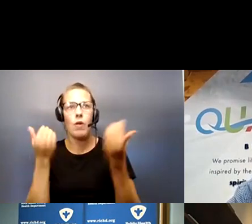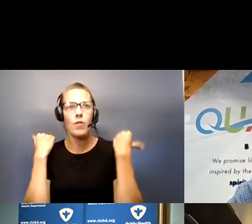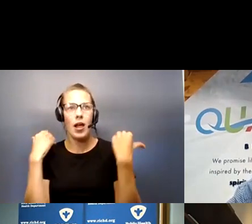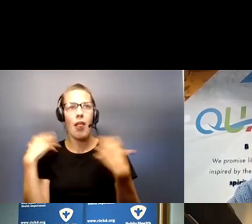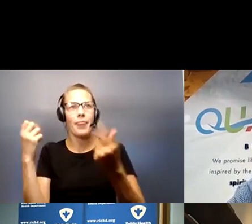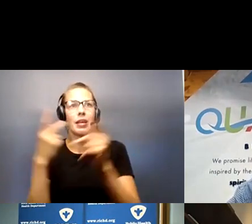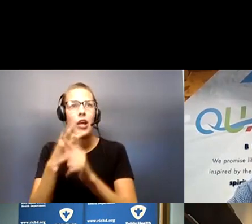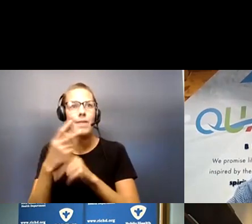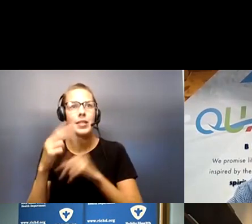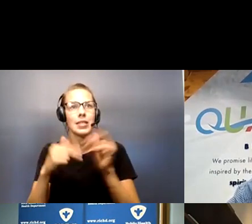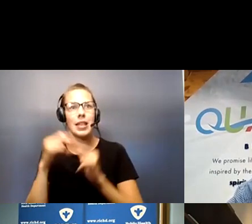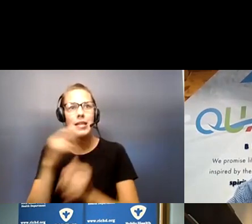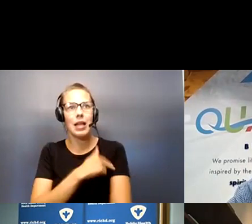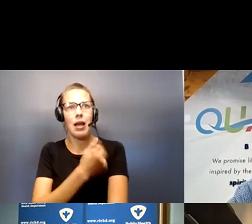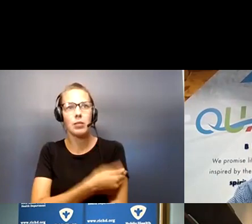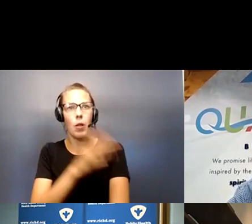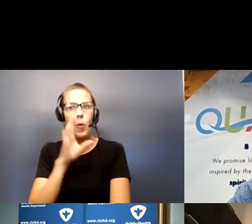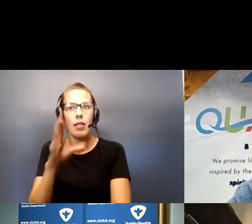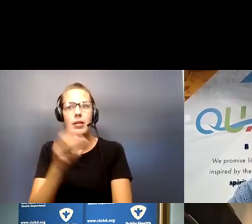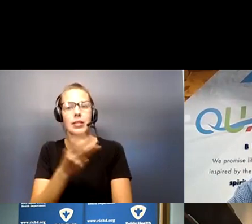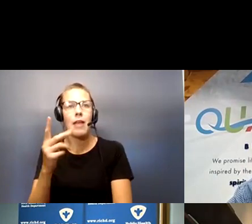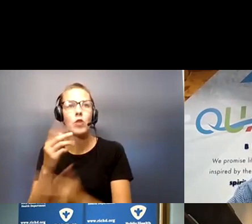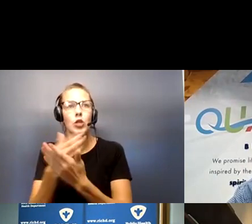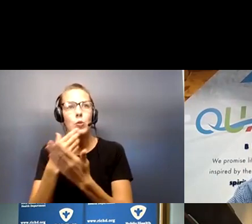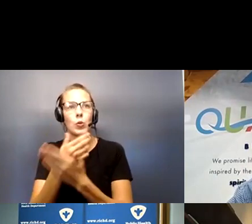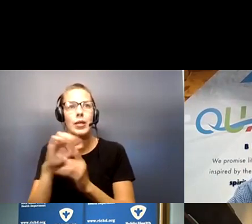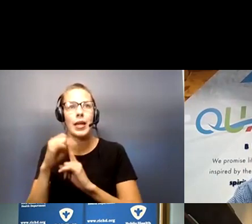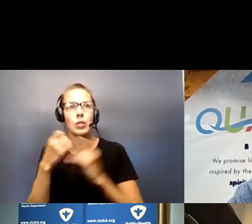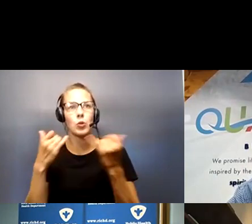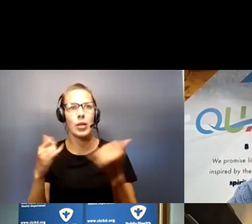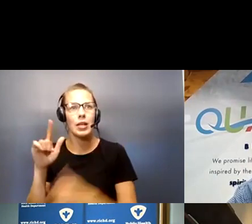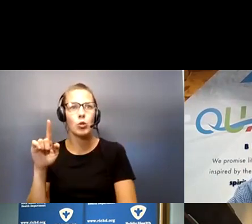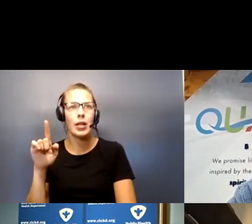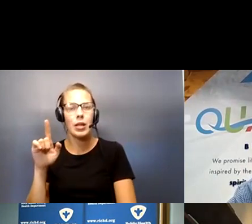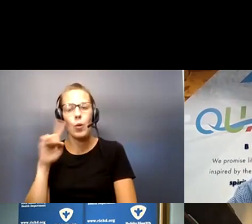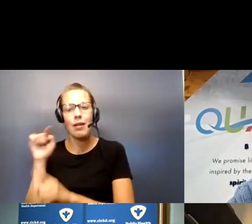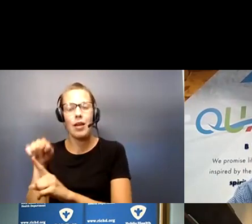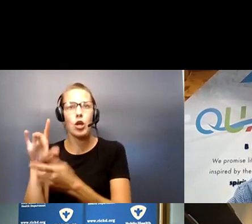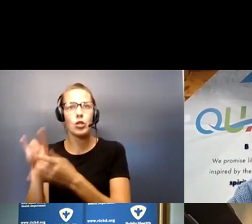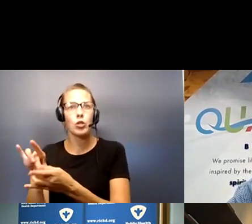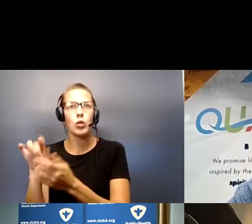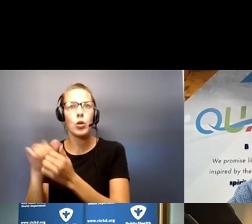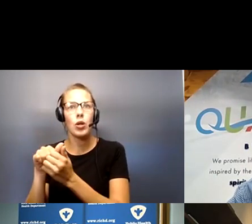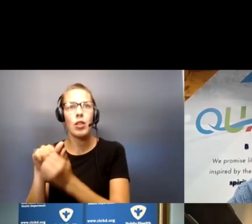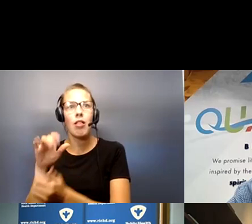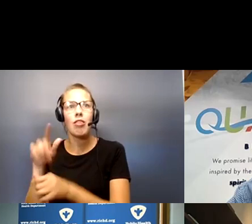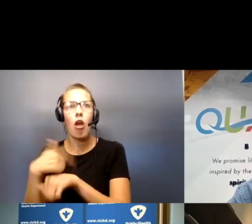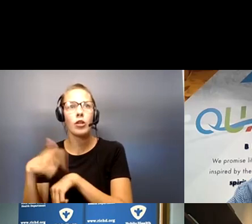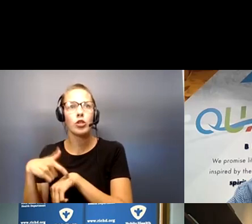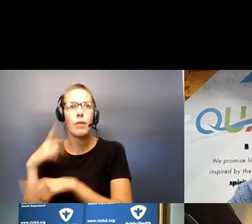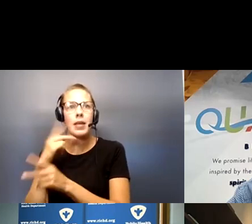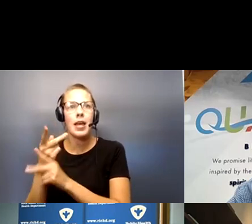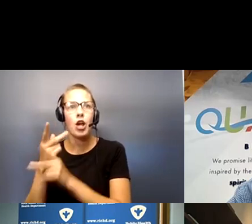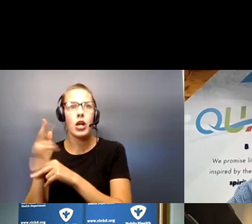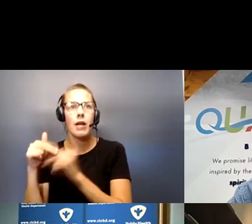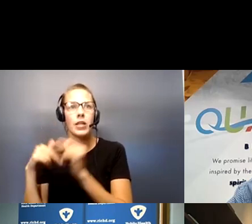and hospitals. Several new cases today, 21 of them, are associated with a long-term care facility in